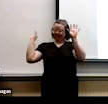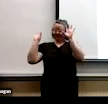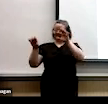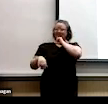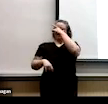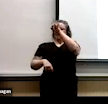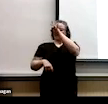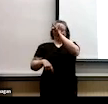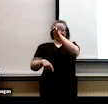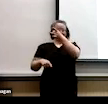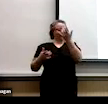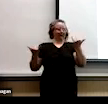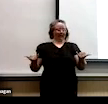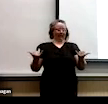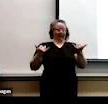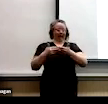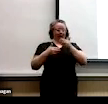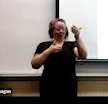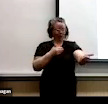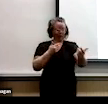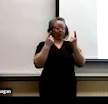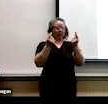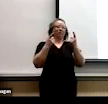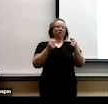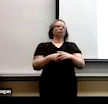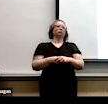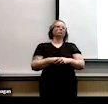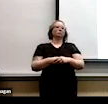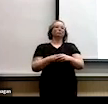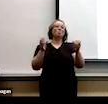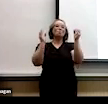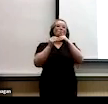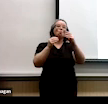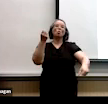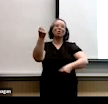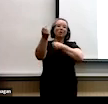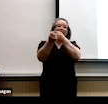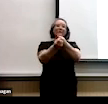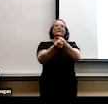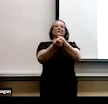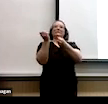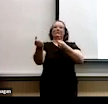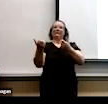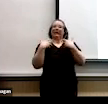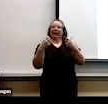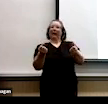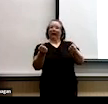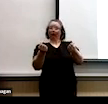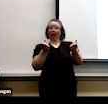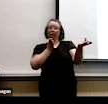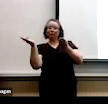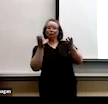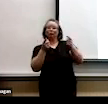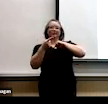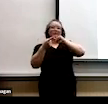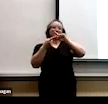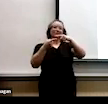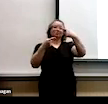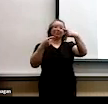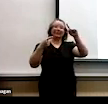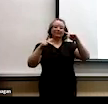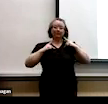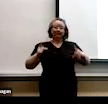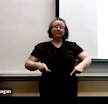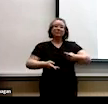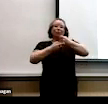medical side. Transition of other services like physio, OT, speech and language, social work, and other health services is a whole other kettle of fish.